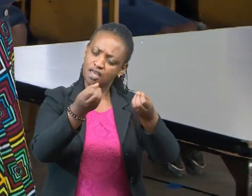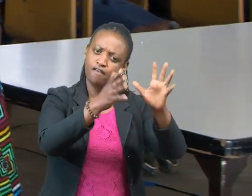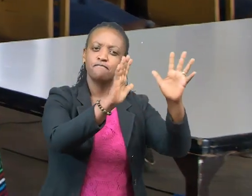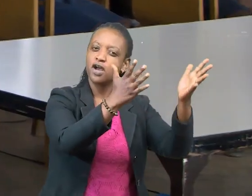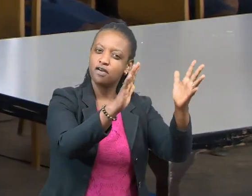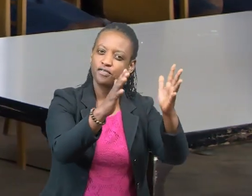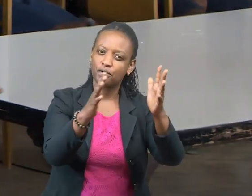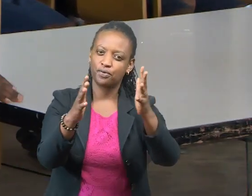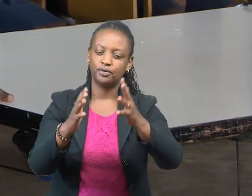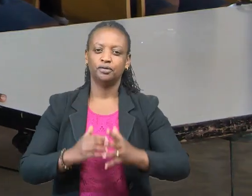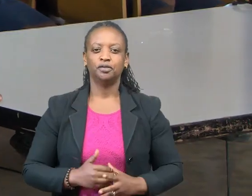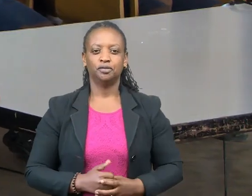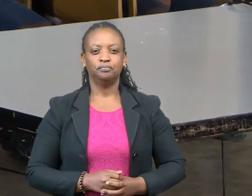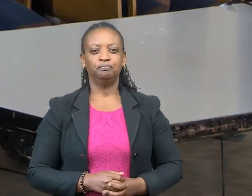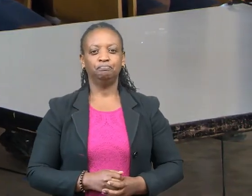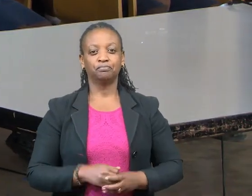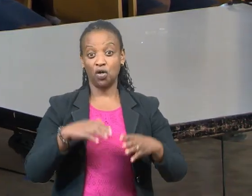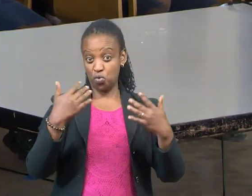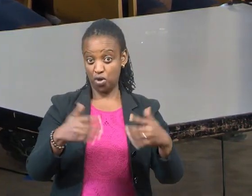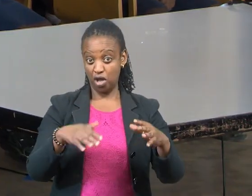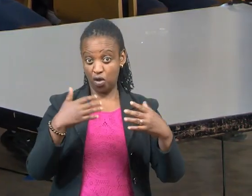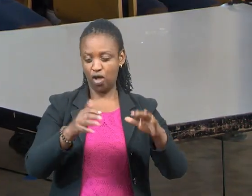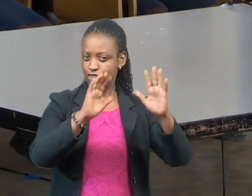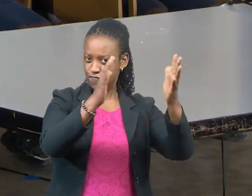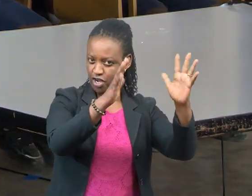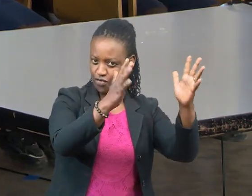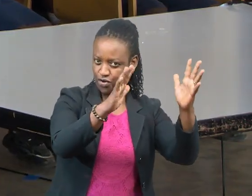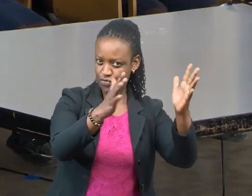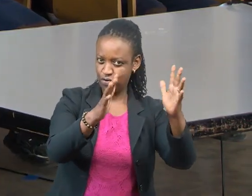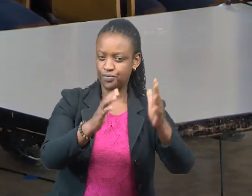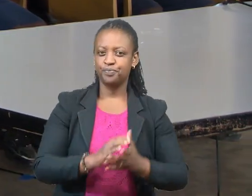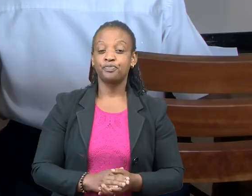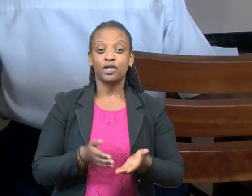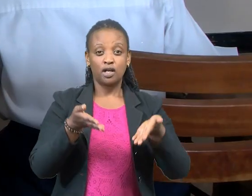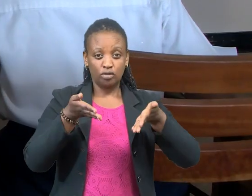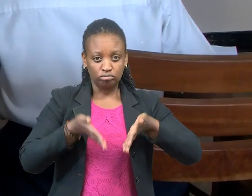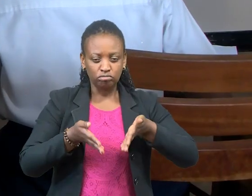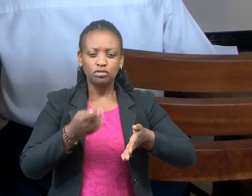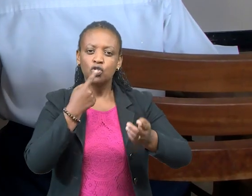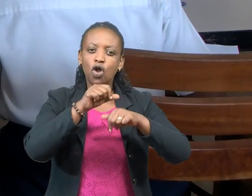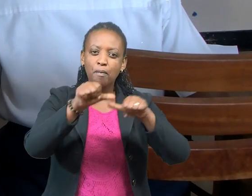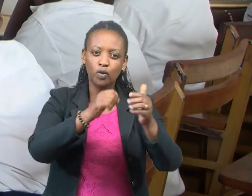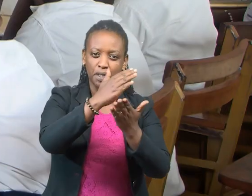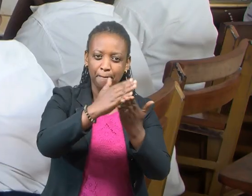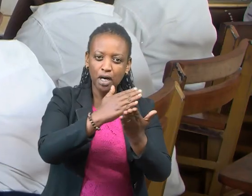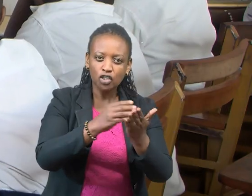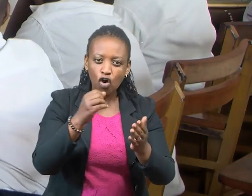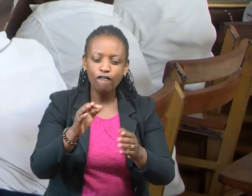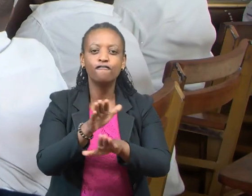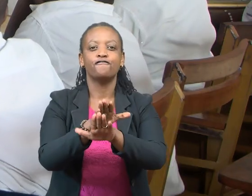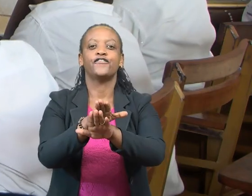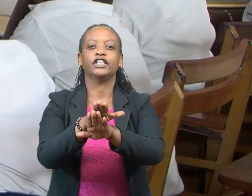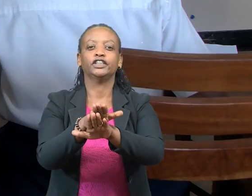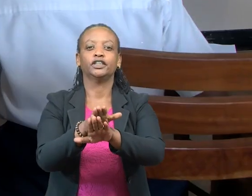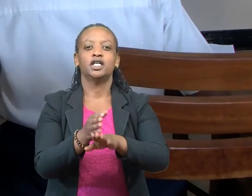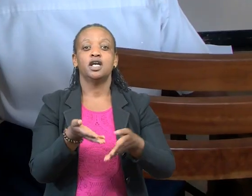him flowers. Flowers. Wow. Flowers. So today we shall talk about parts of